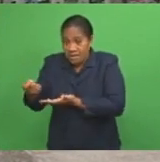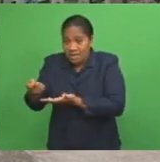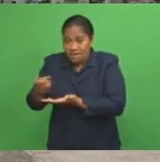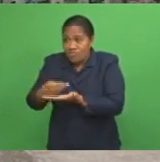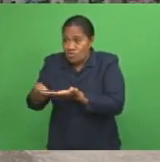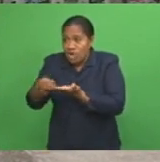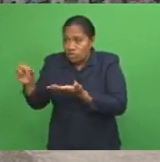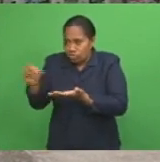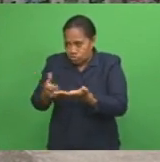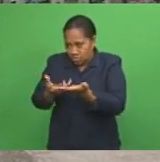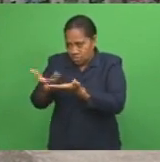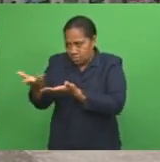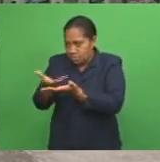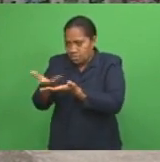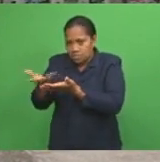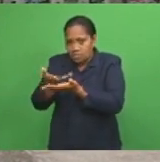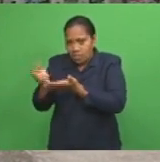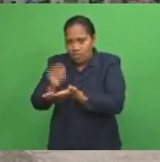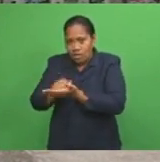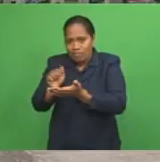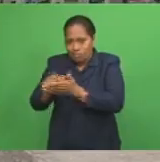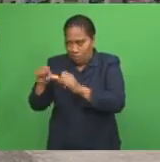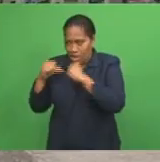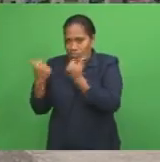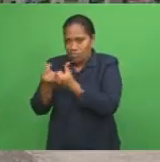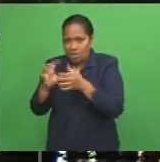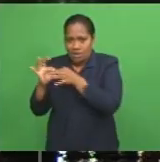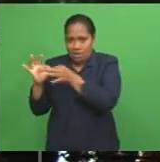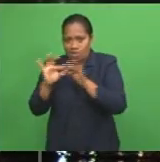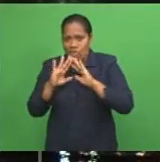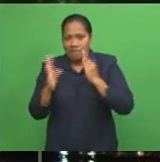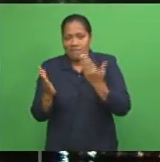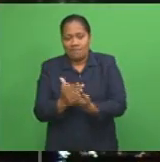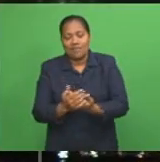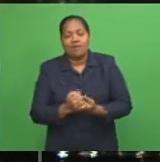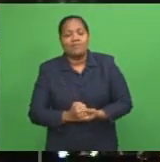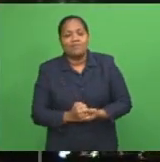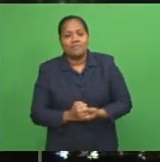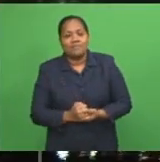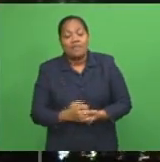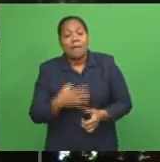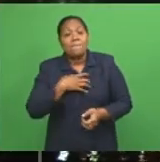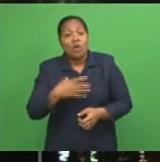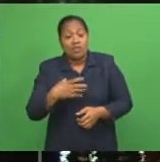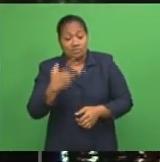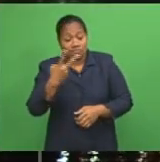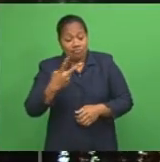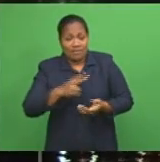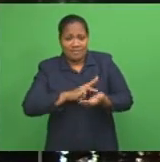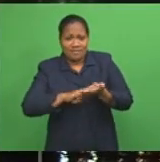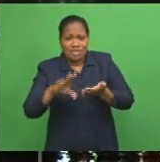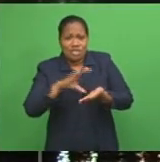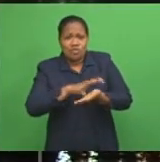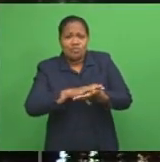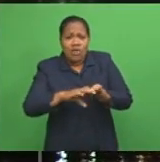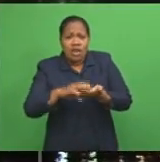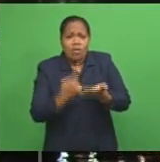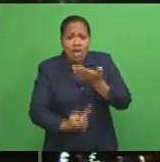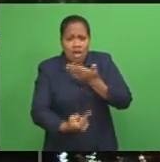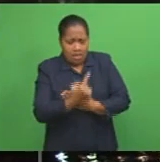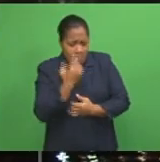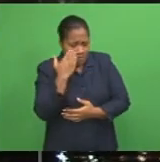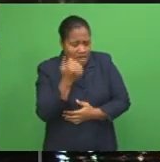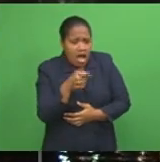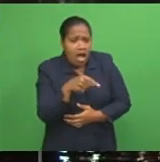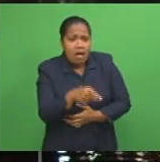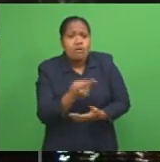reach a new agreement. Kelly Vathala, FBC News. More than $12 million worth of illicit drugs has been seized during a